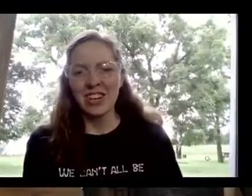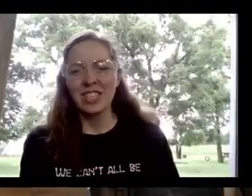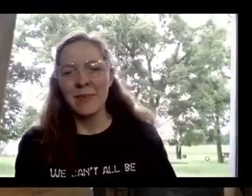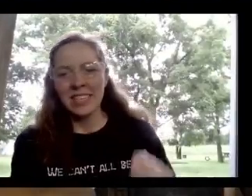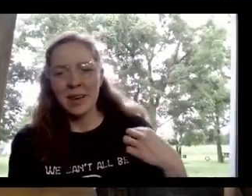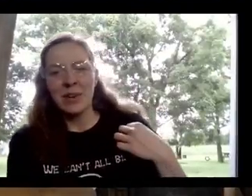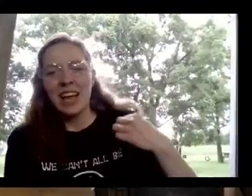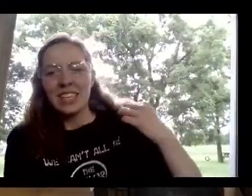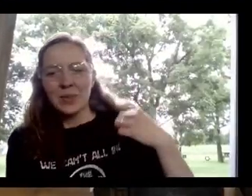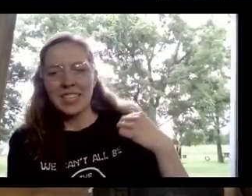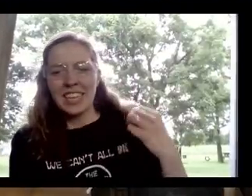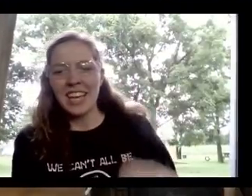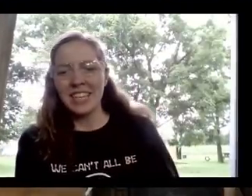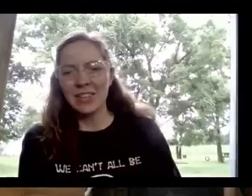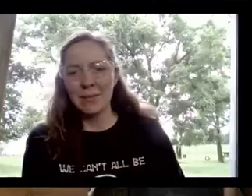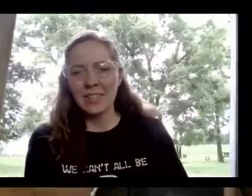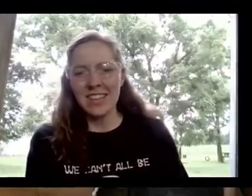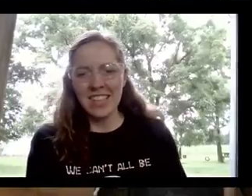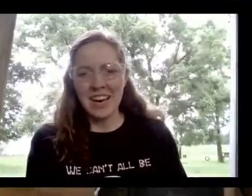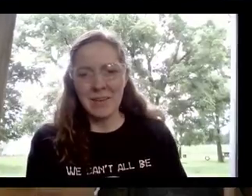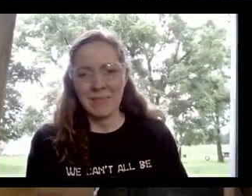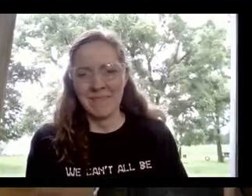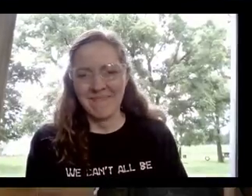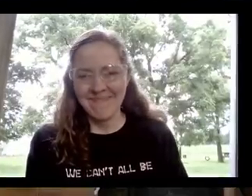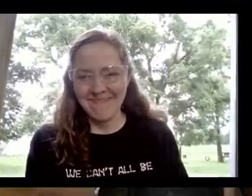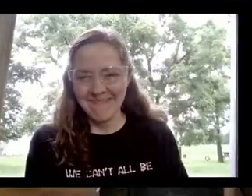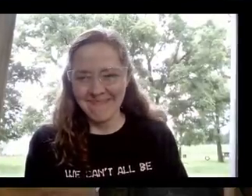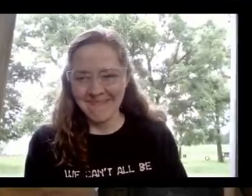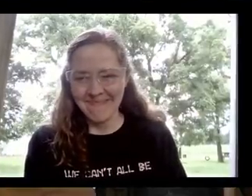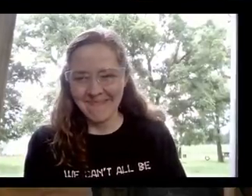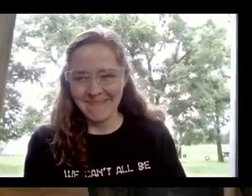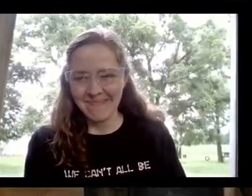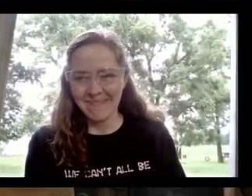Looking. Pastor Josh Smith, someone last week said the ice cream was on them.